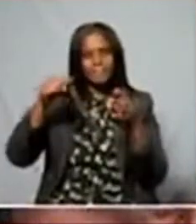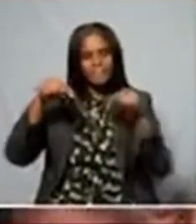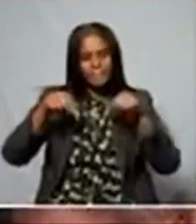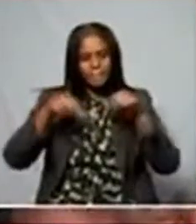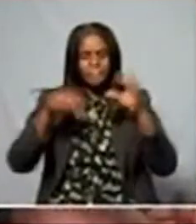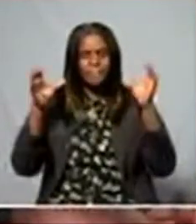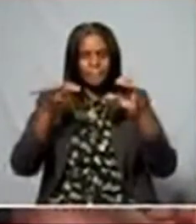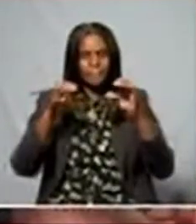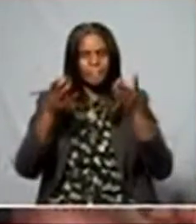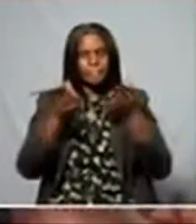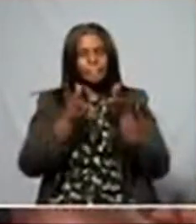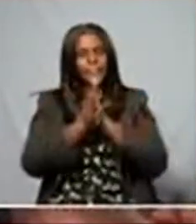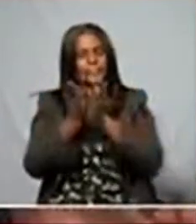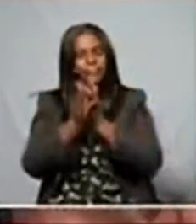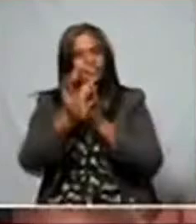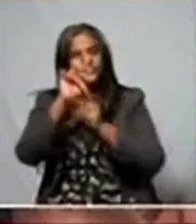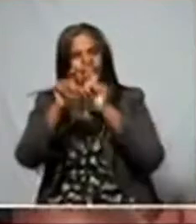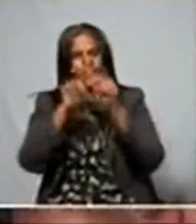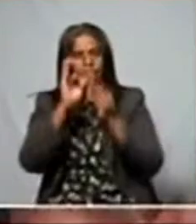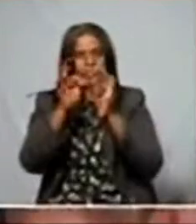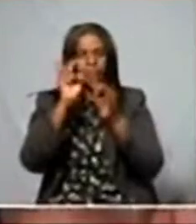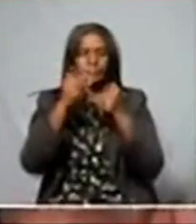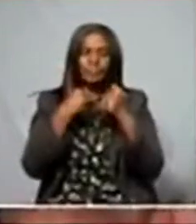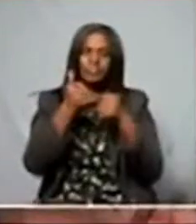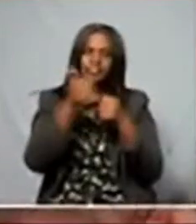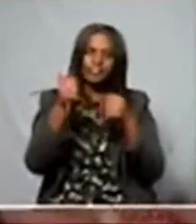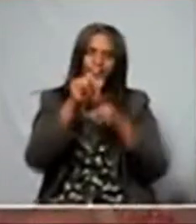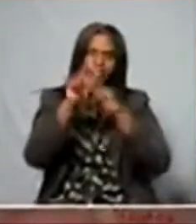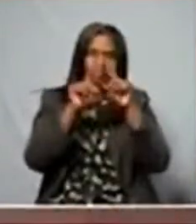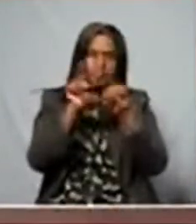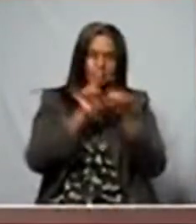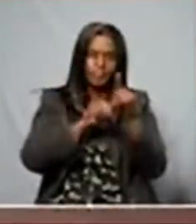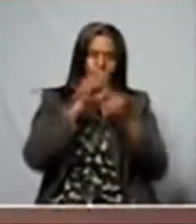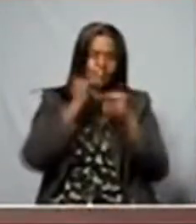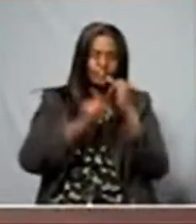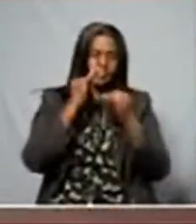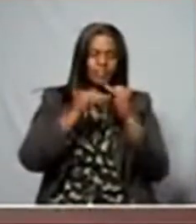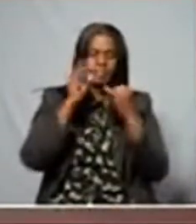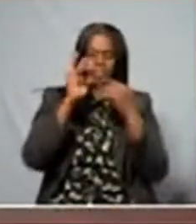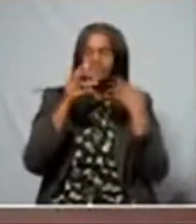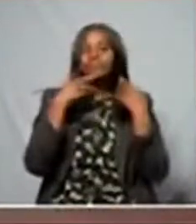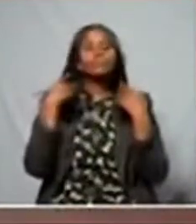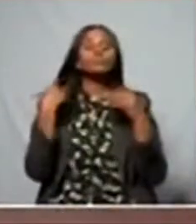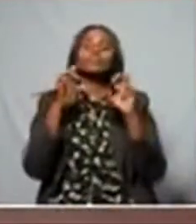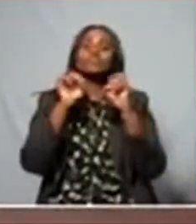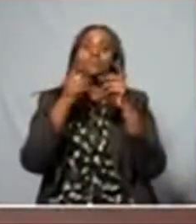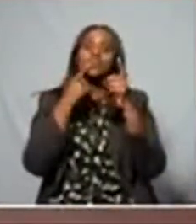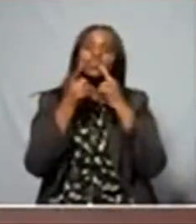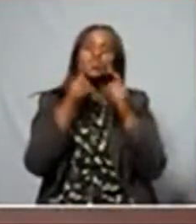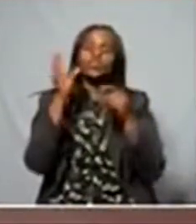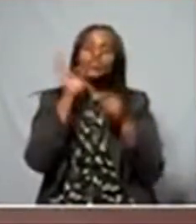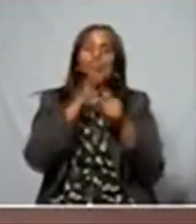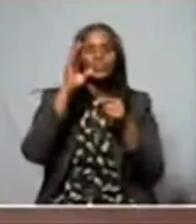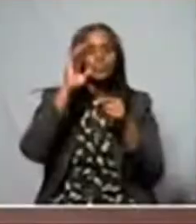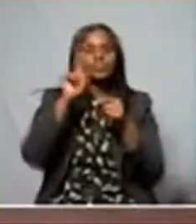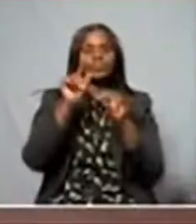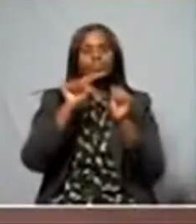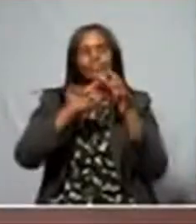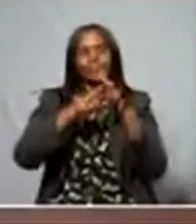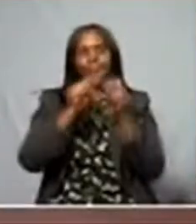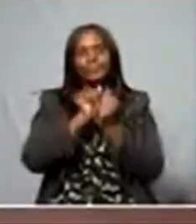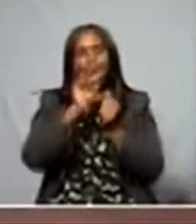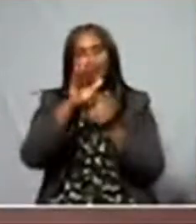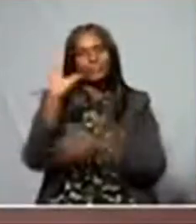committee to ask questions, if at all there will be any questions, and then we'll be done. Okay, having said that, sir, you can start with